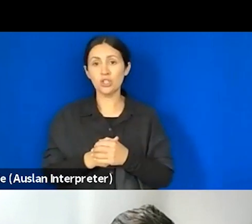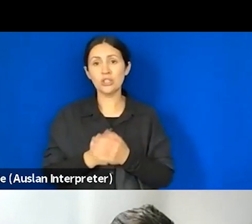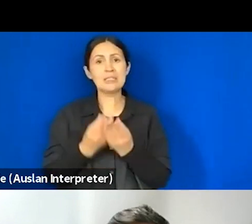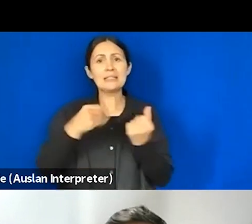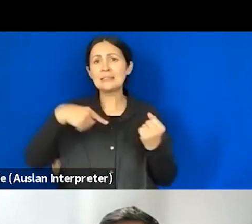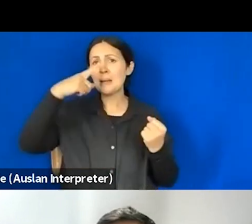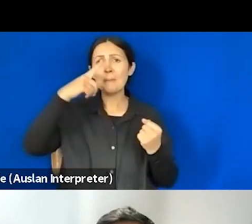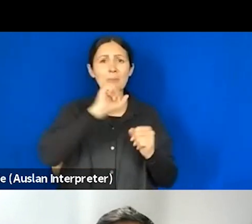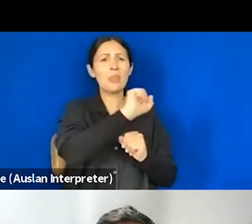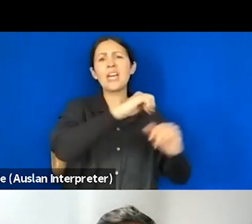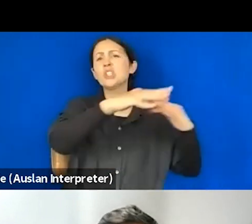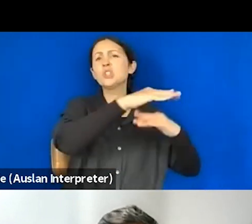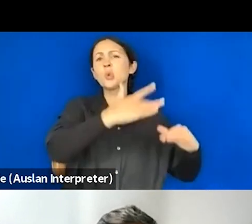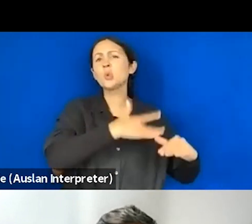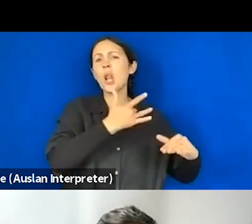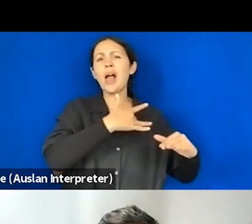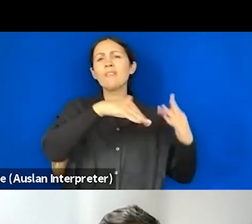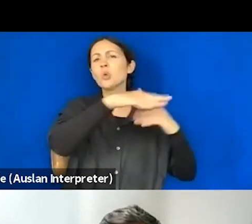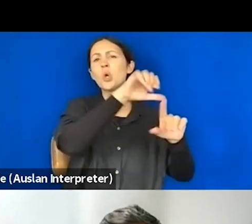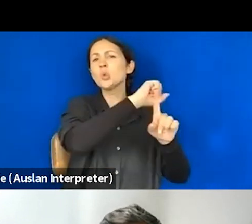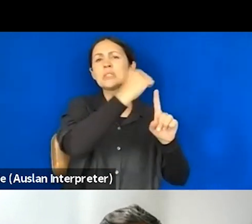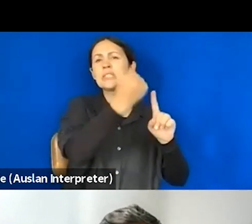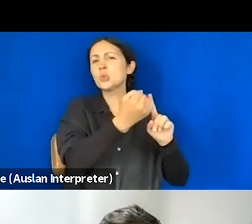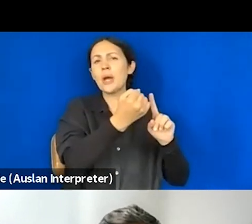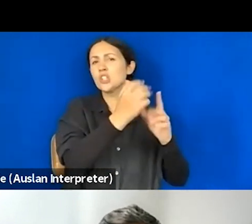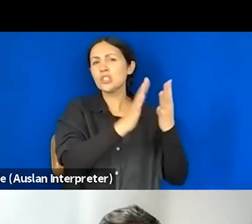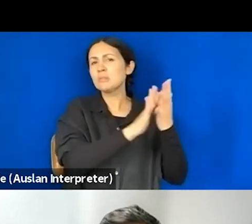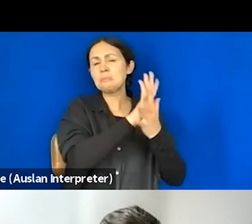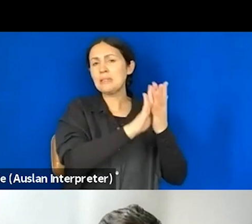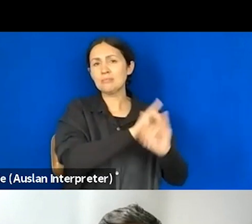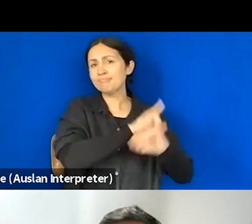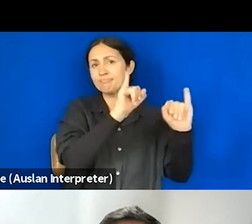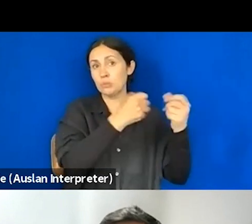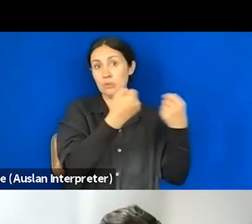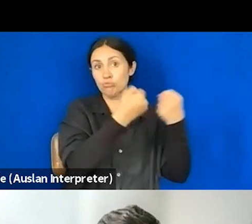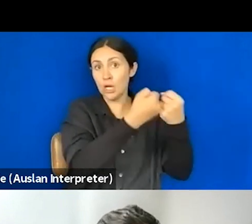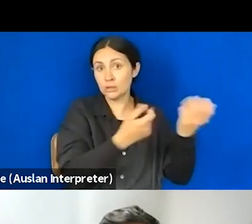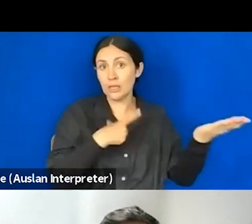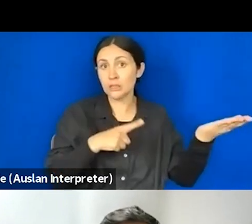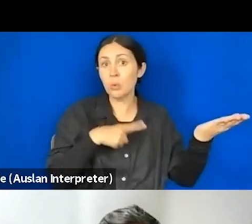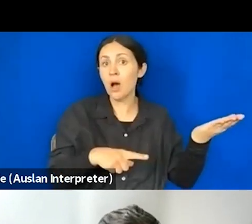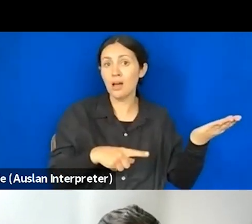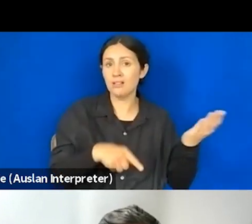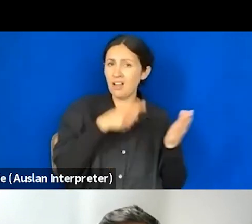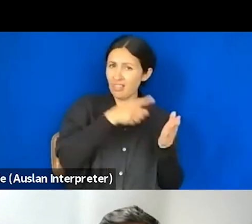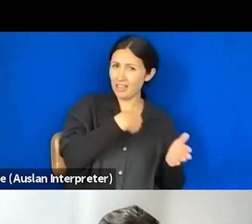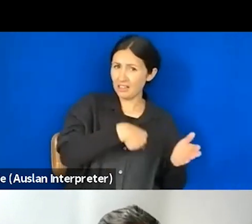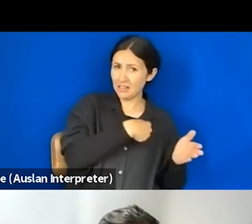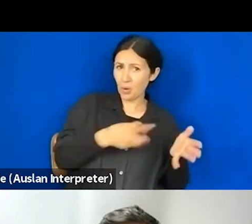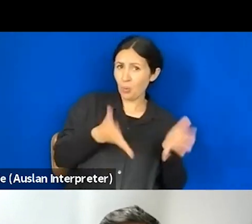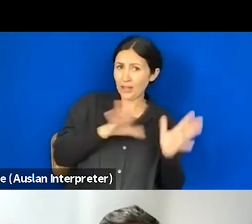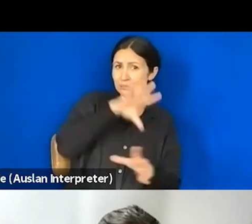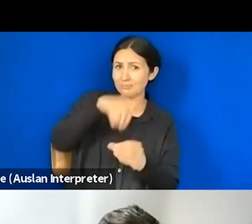social circumstances that are what precipitated their drug problems in the first place. That aren't resolved by taking a psilocybin